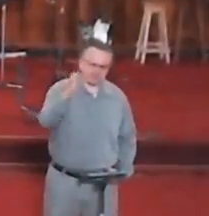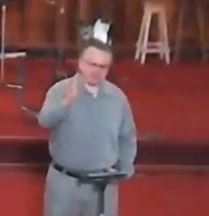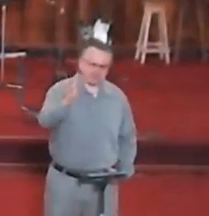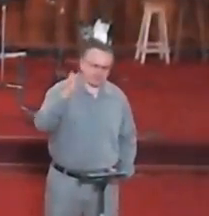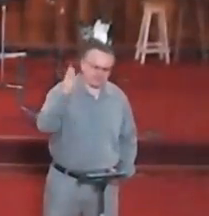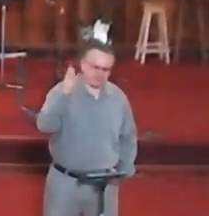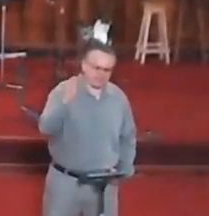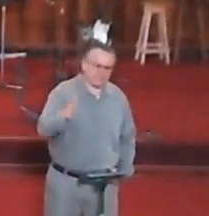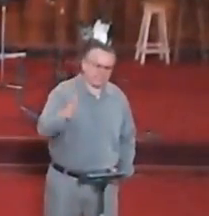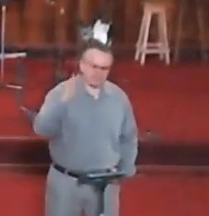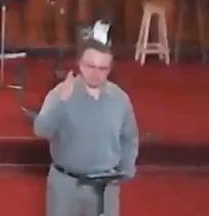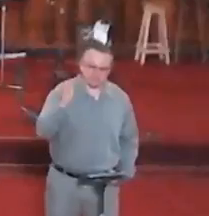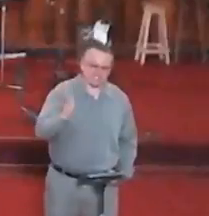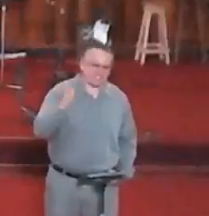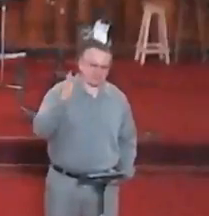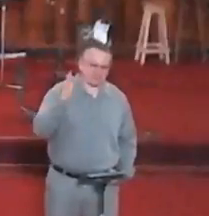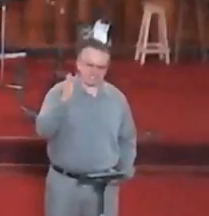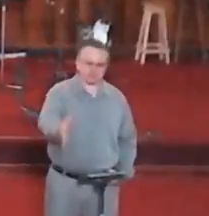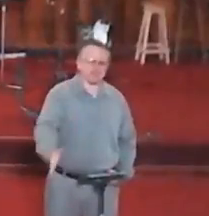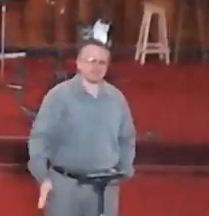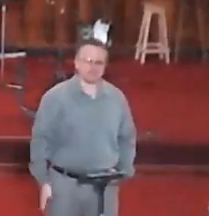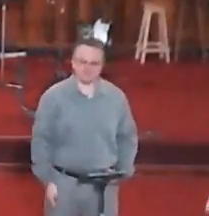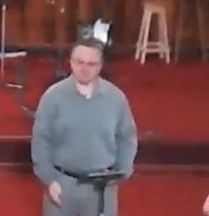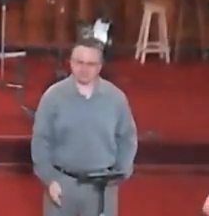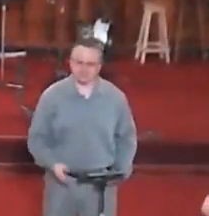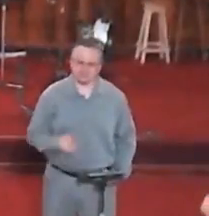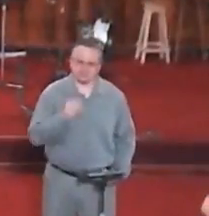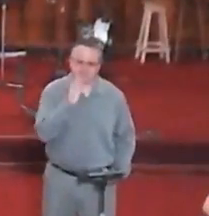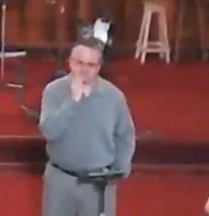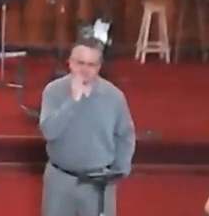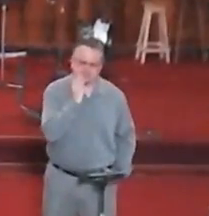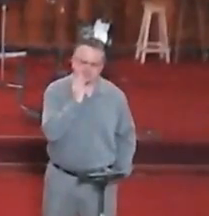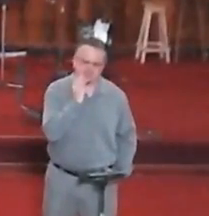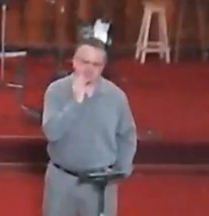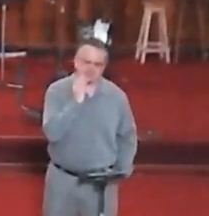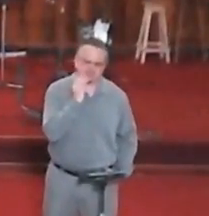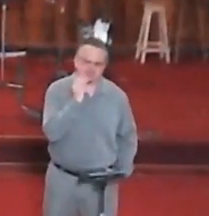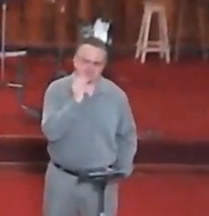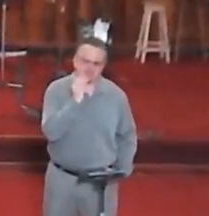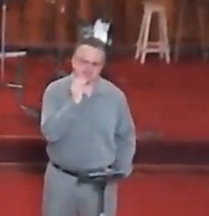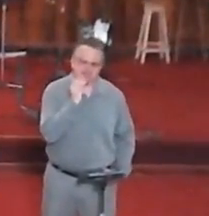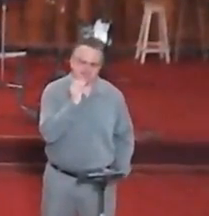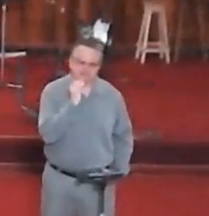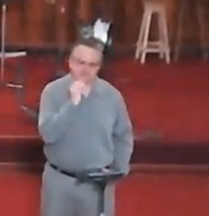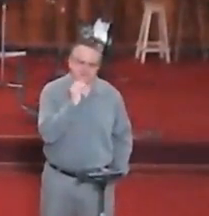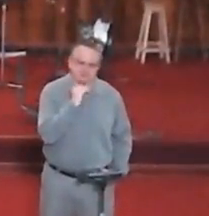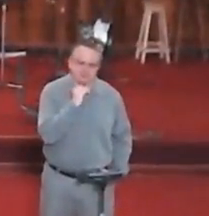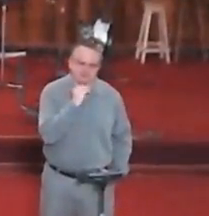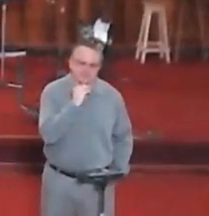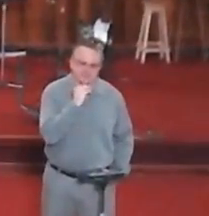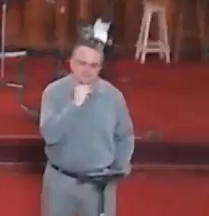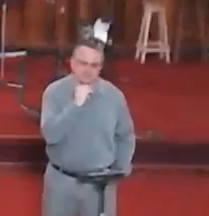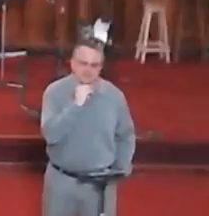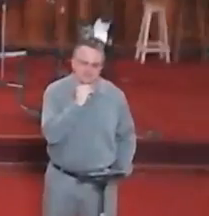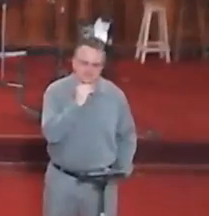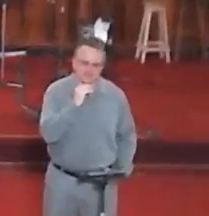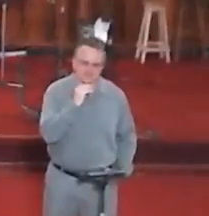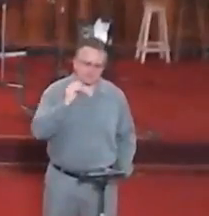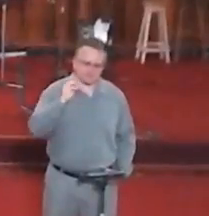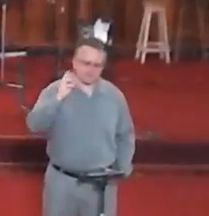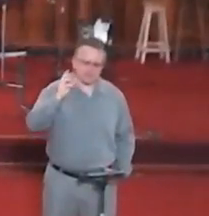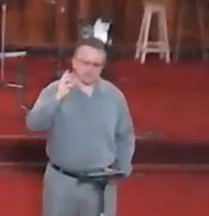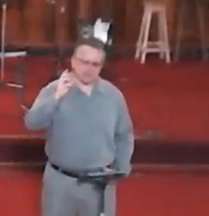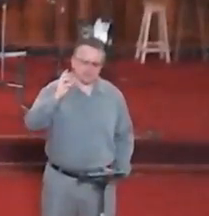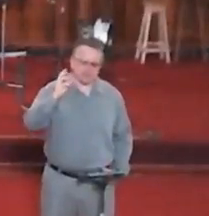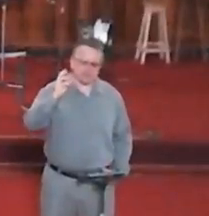Profetizando, hablando, enseñando, exhortando, animando, Señor. Prophesying, speaking, teaching, and encouraging.